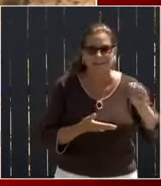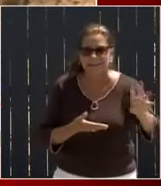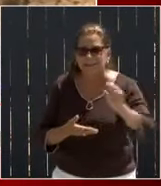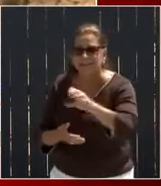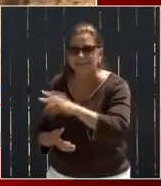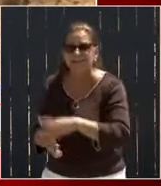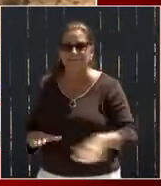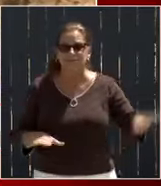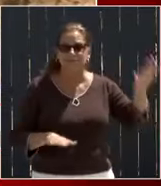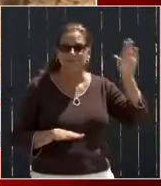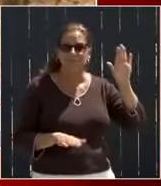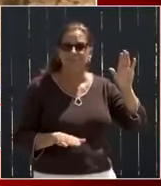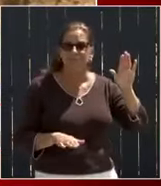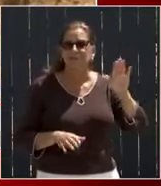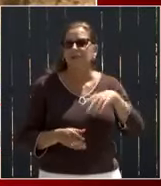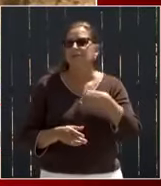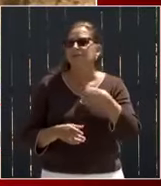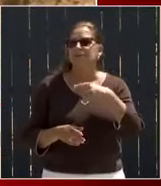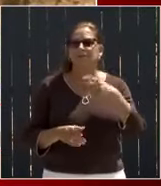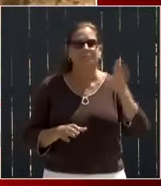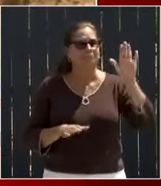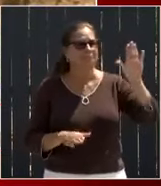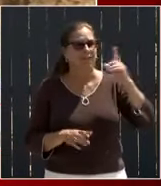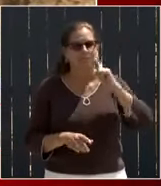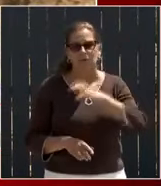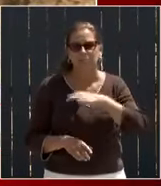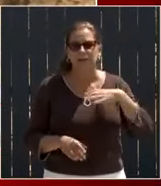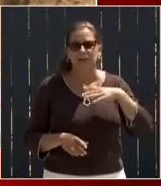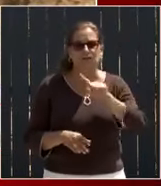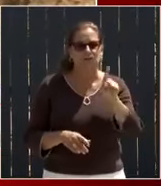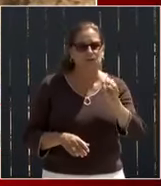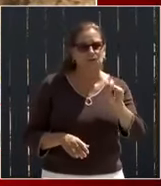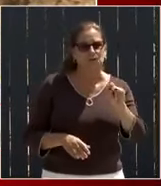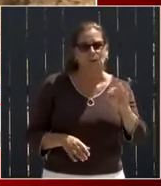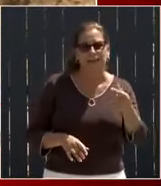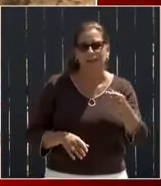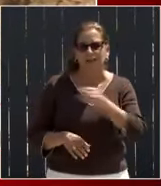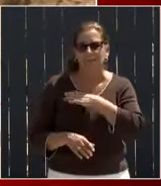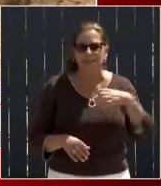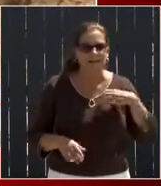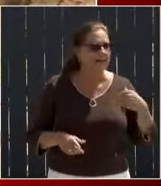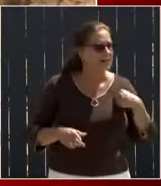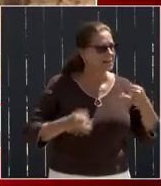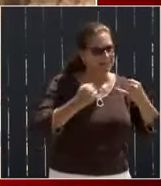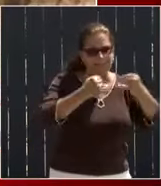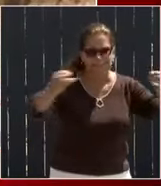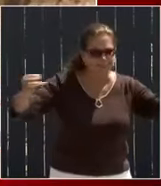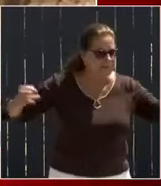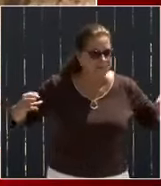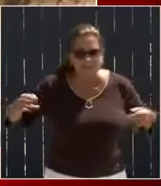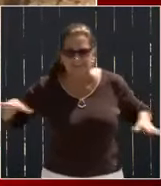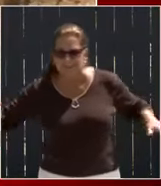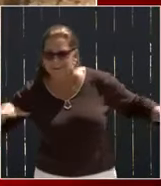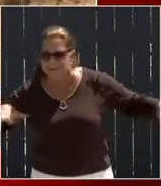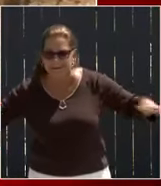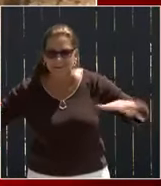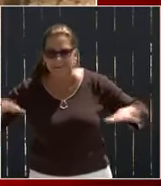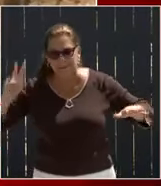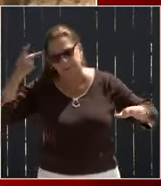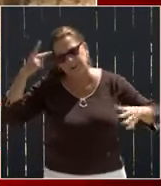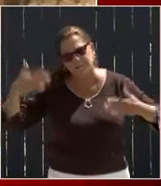to see that this project would one day be a reality. Today is that day. I would be remiss if I did not recognize the former